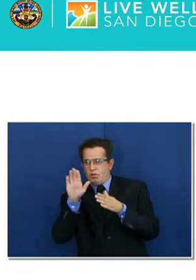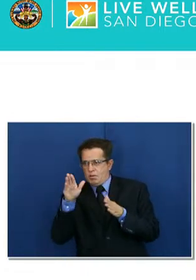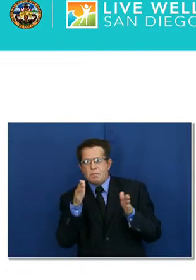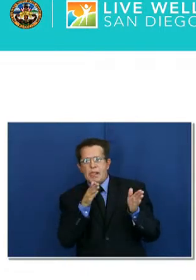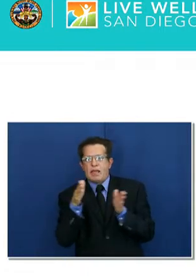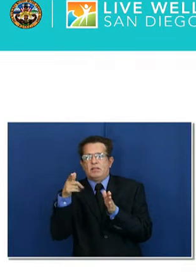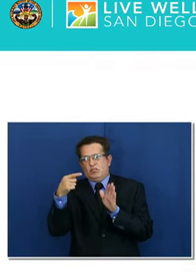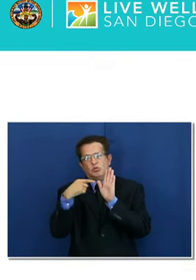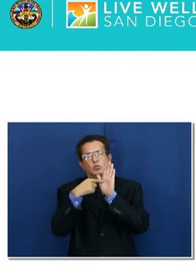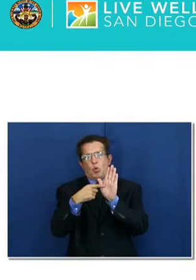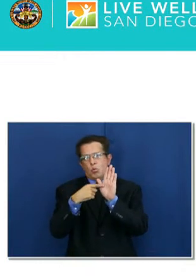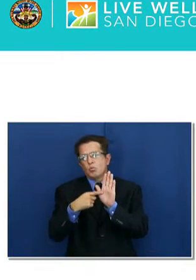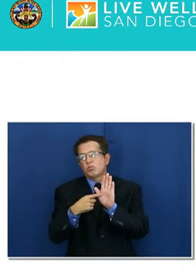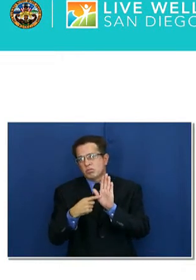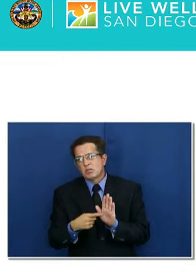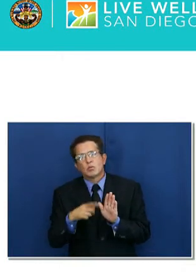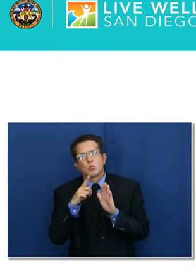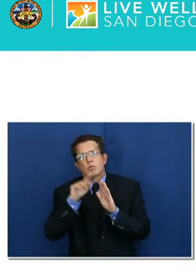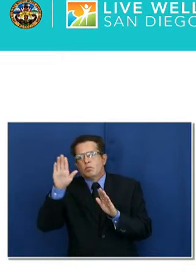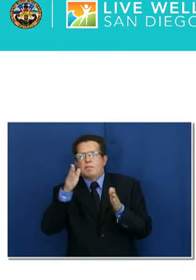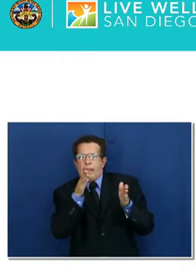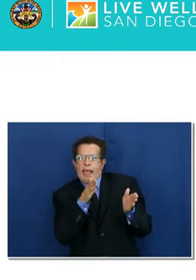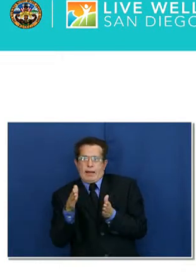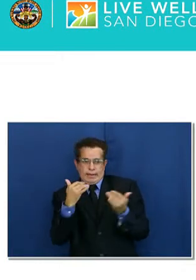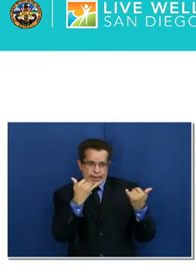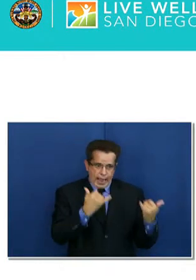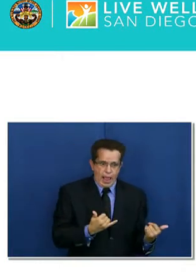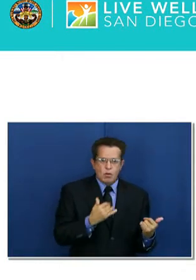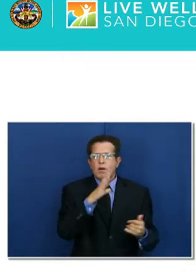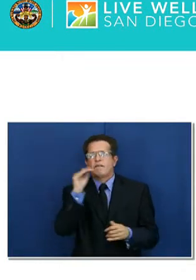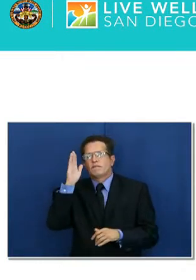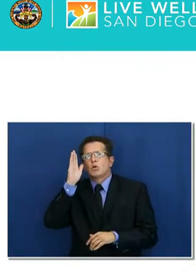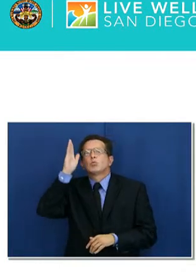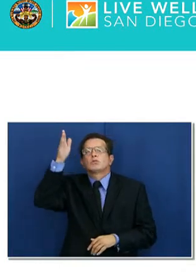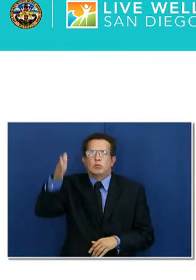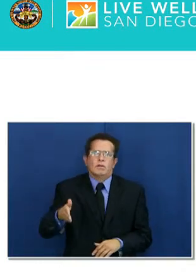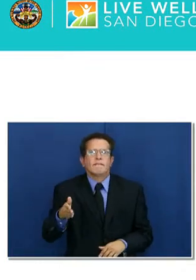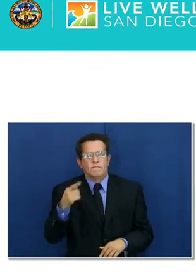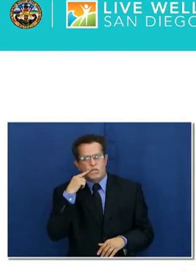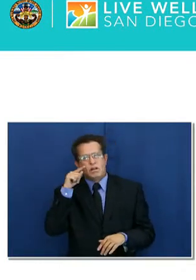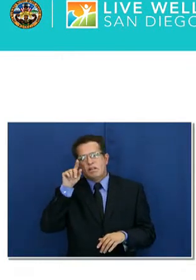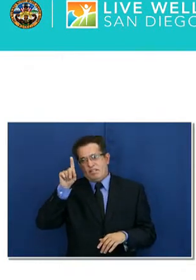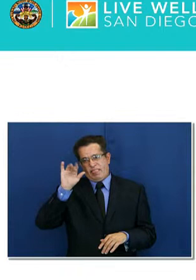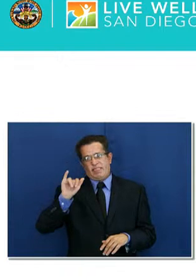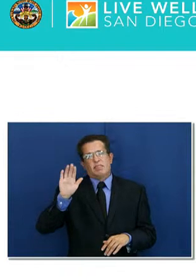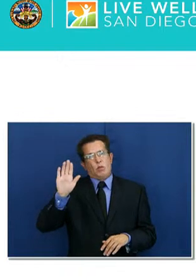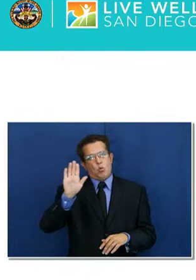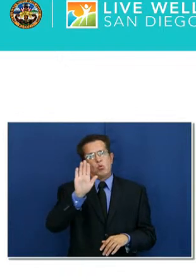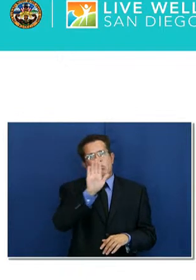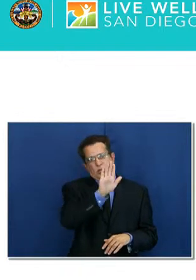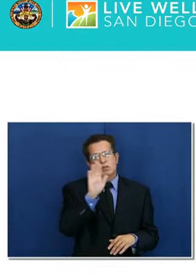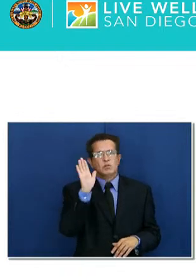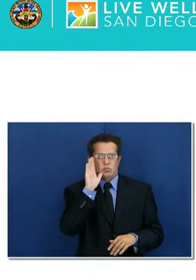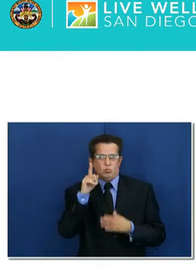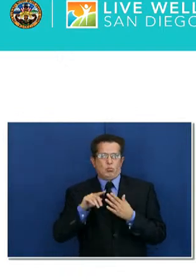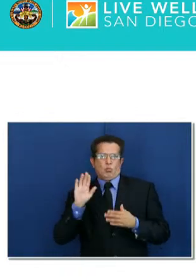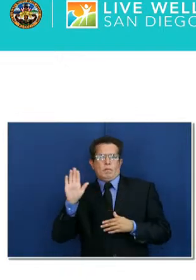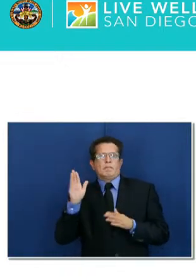ongoing activities, as well as future or planned activities for these same